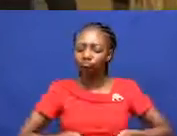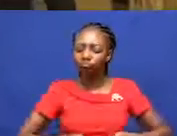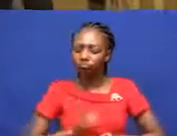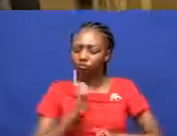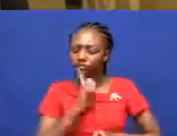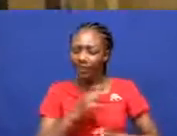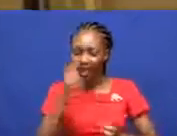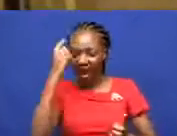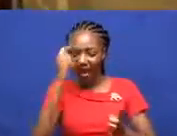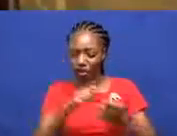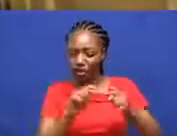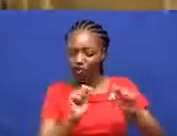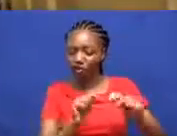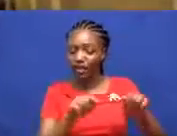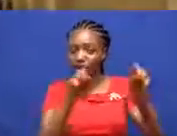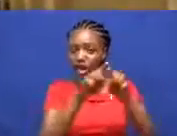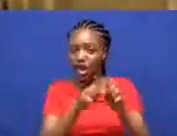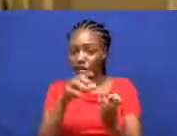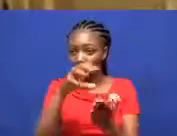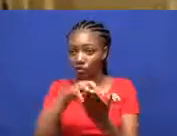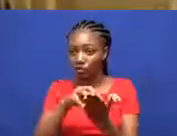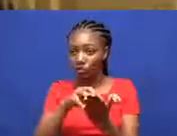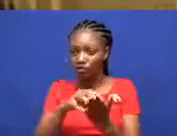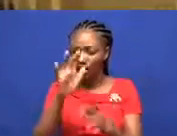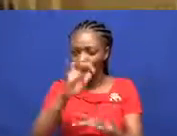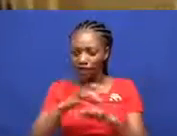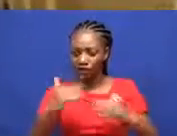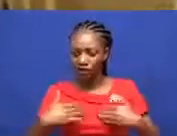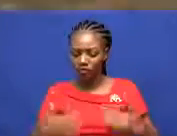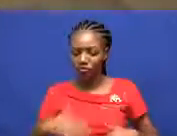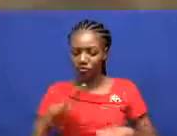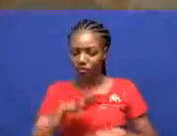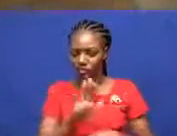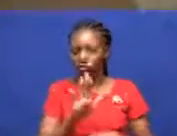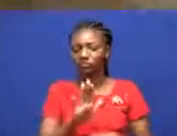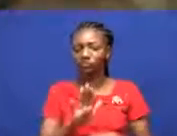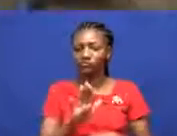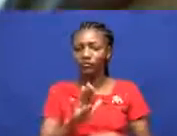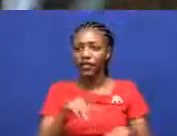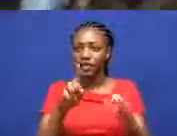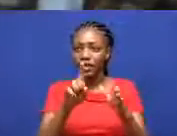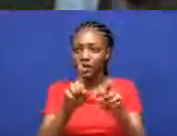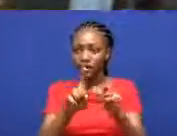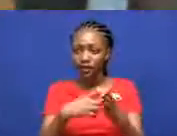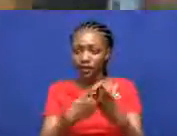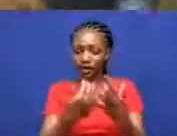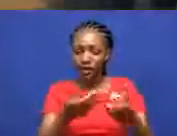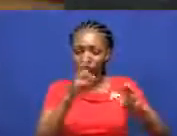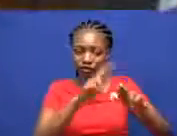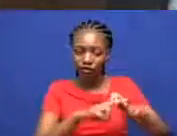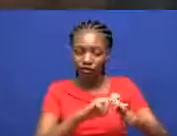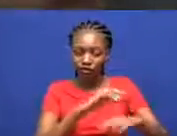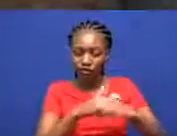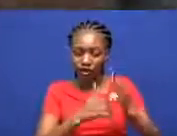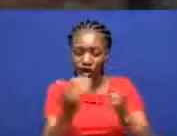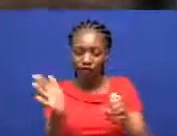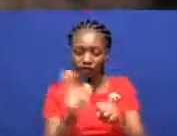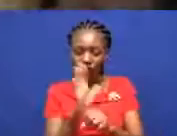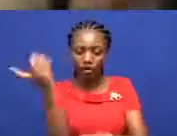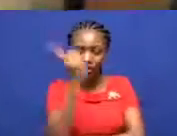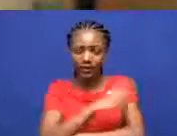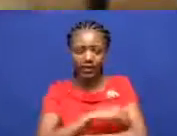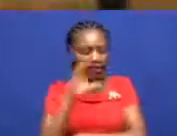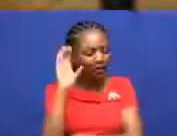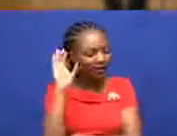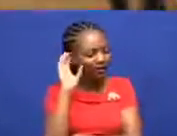date, the condition marking a turbulent childhood for him. You will sit here all day listening to